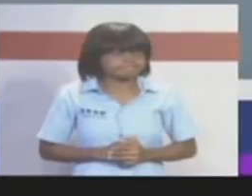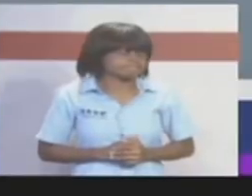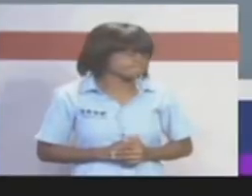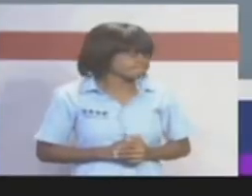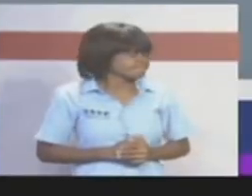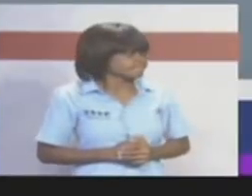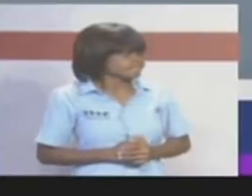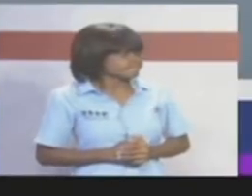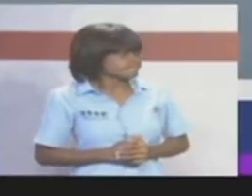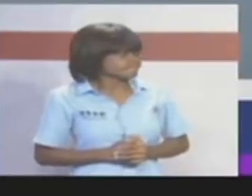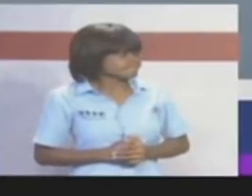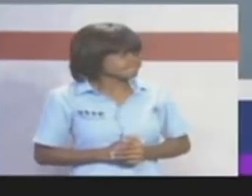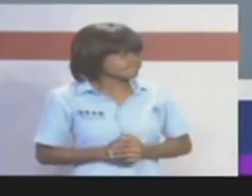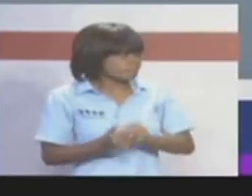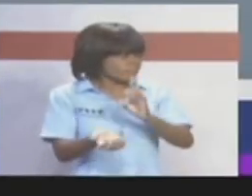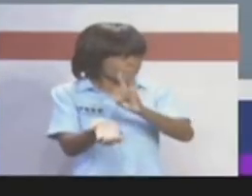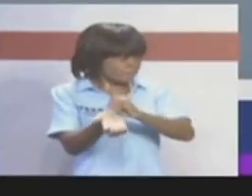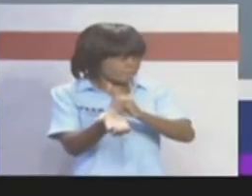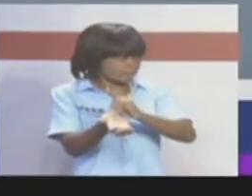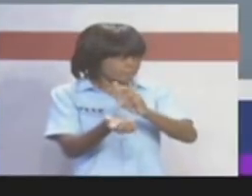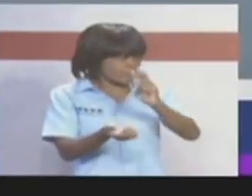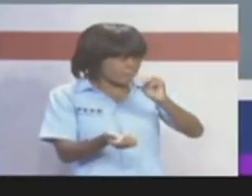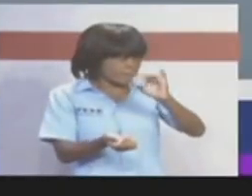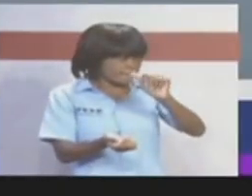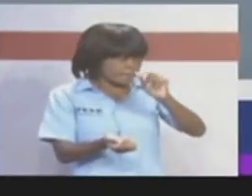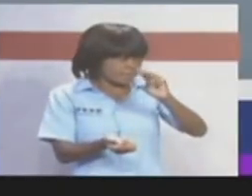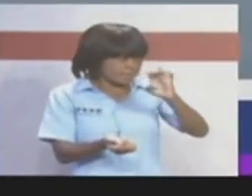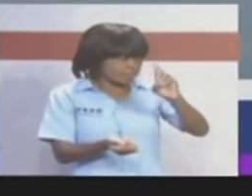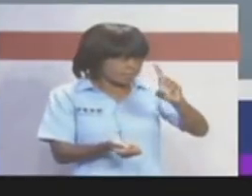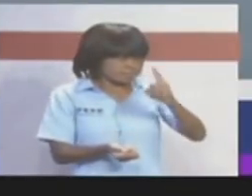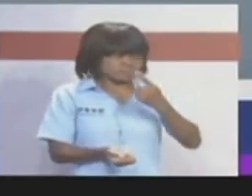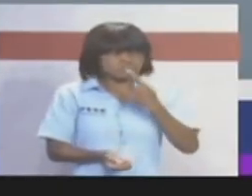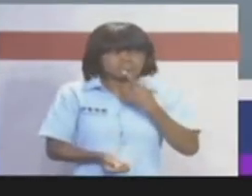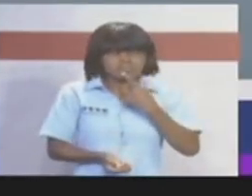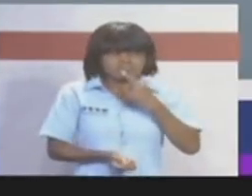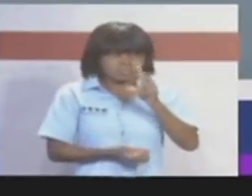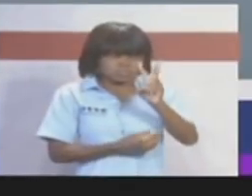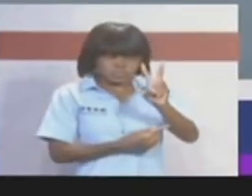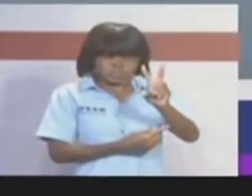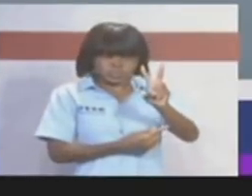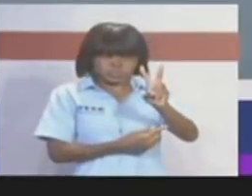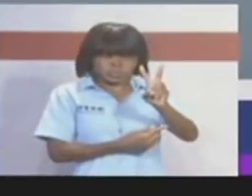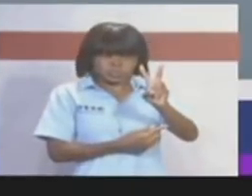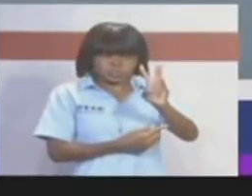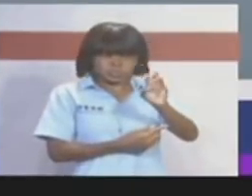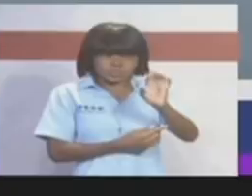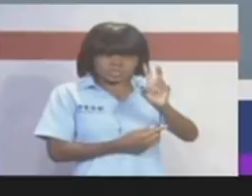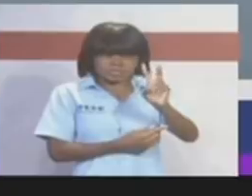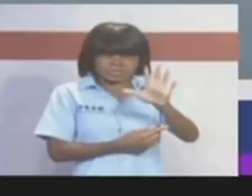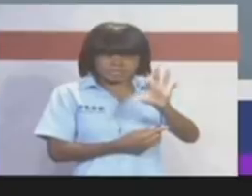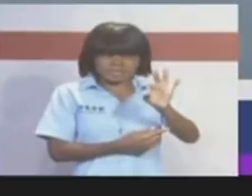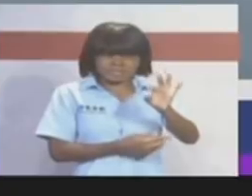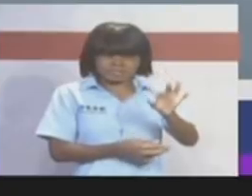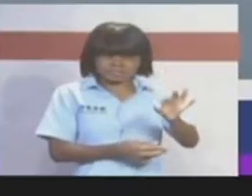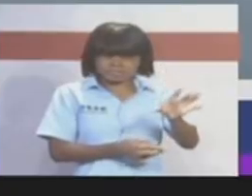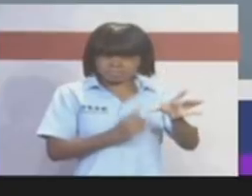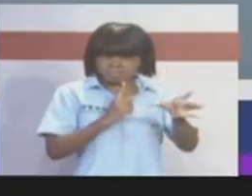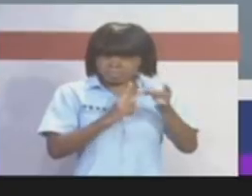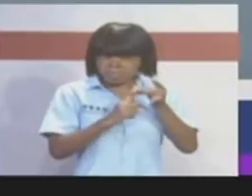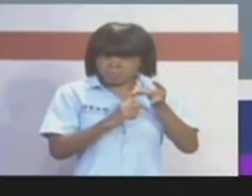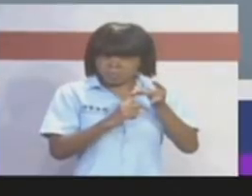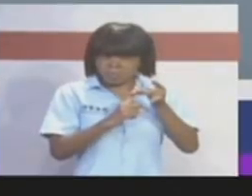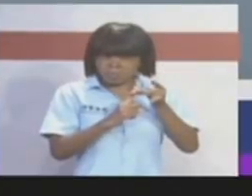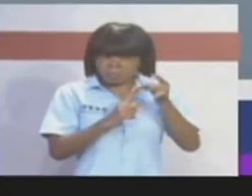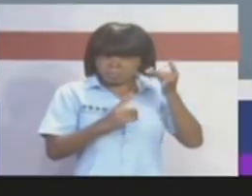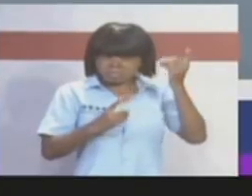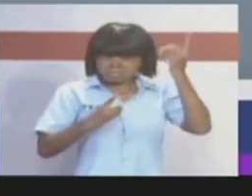for me, is it 259 patients you said would have contracted the virus? And is it 30.5% of them who would have died from the